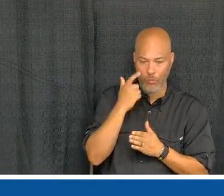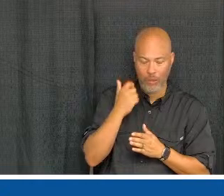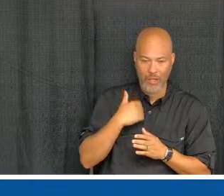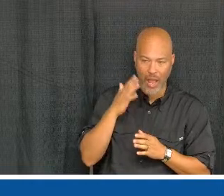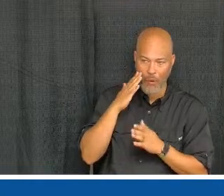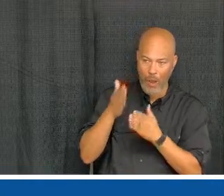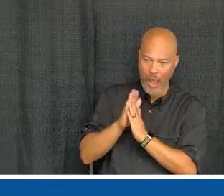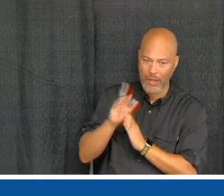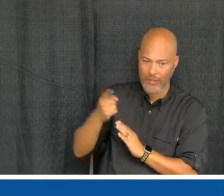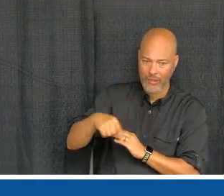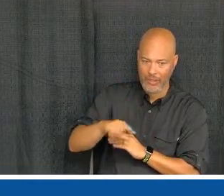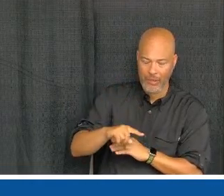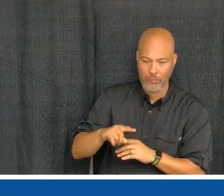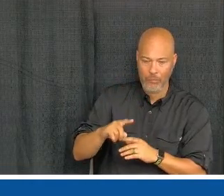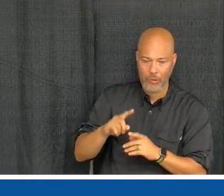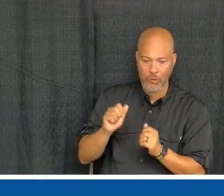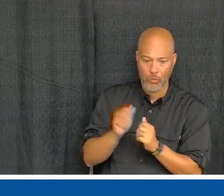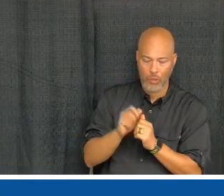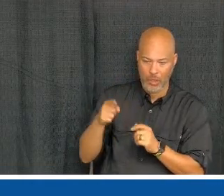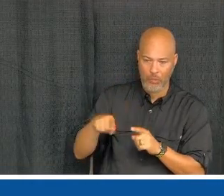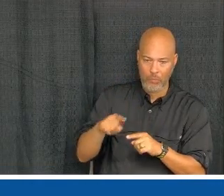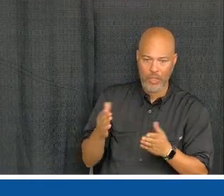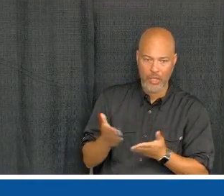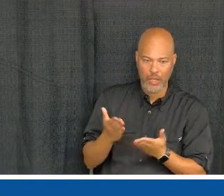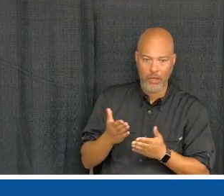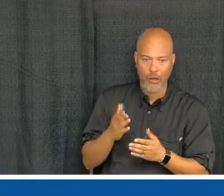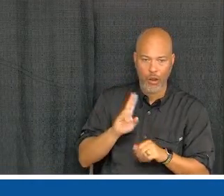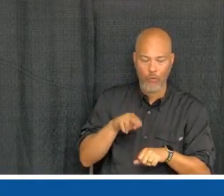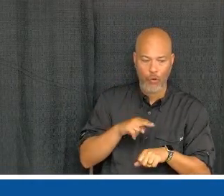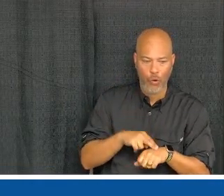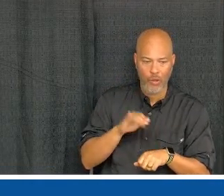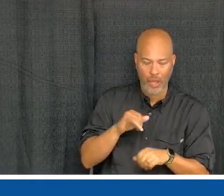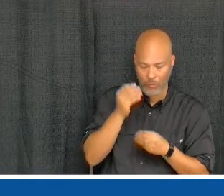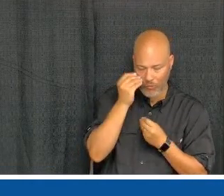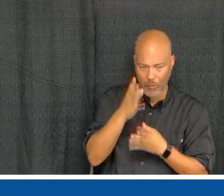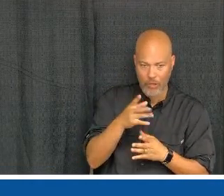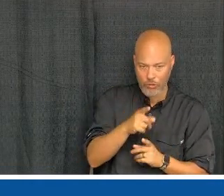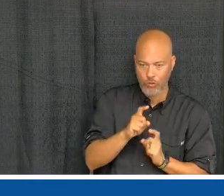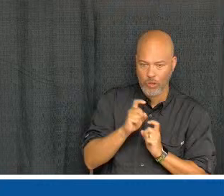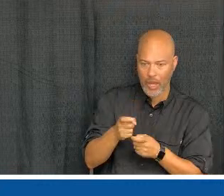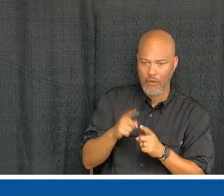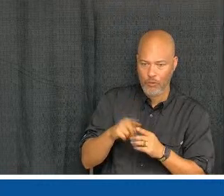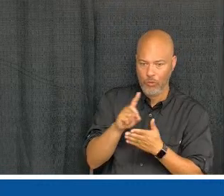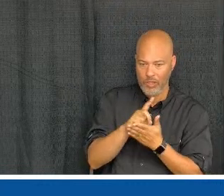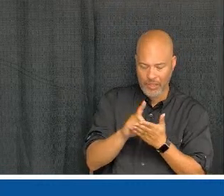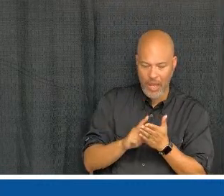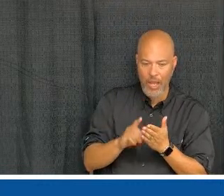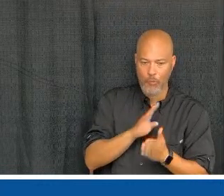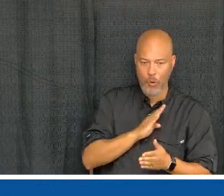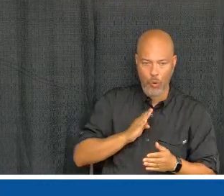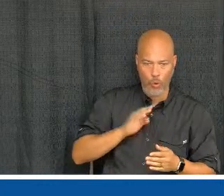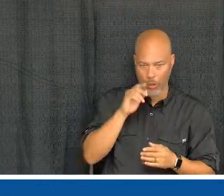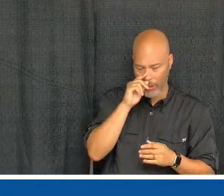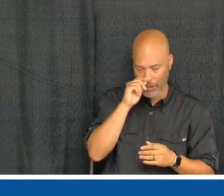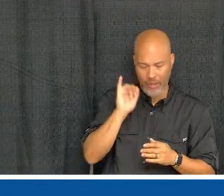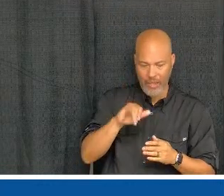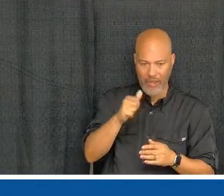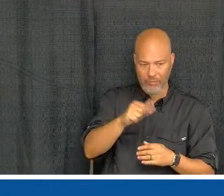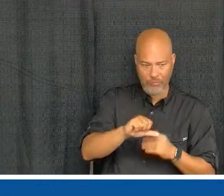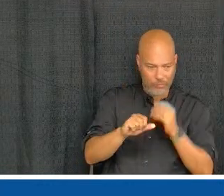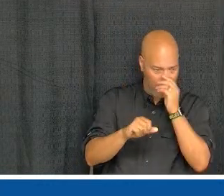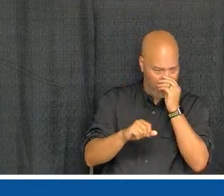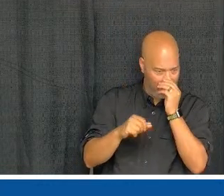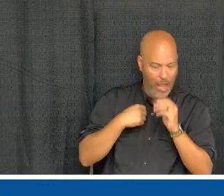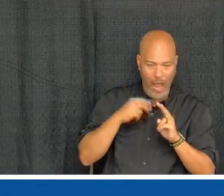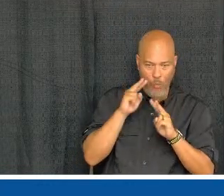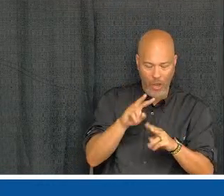that question with them being here. Of course, that was information you gave to the Common Design Review Board that voted against it. I've watched